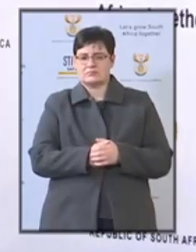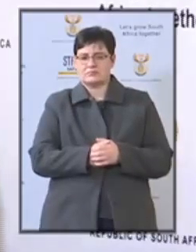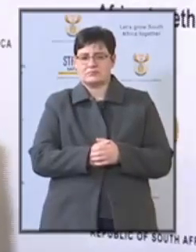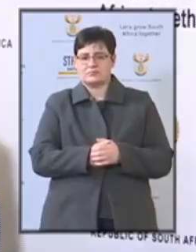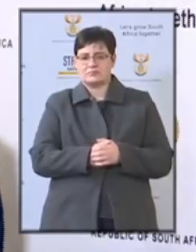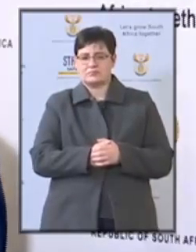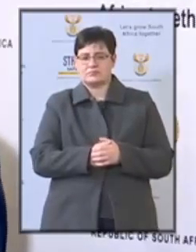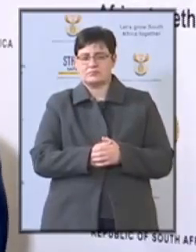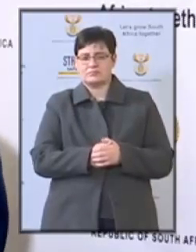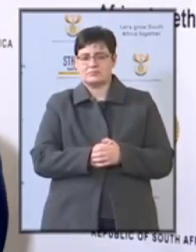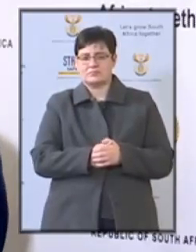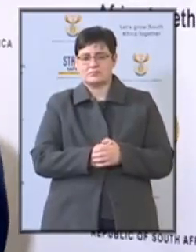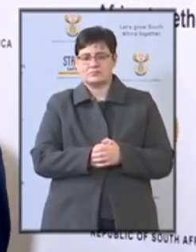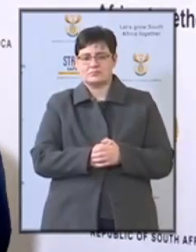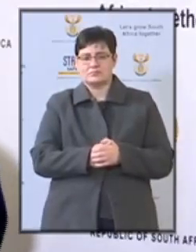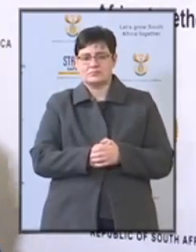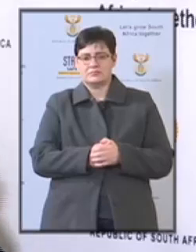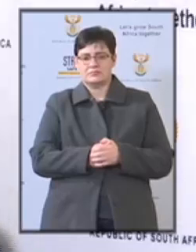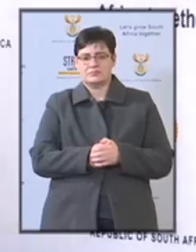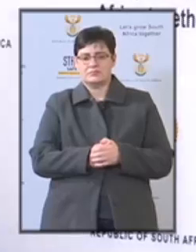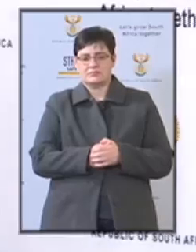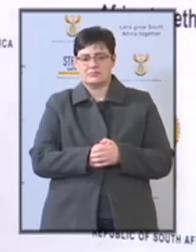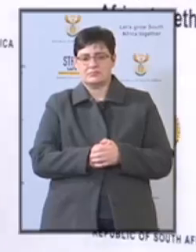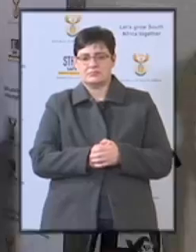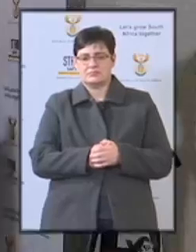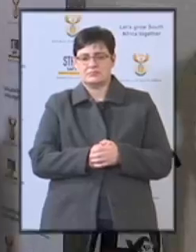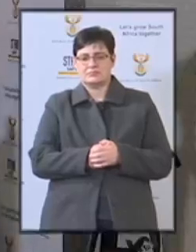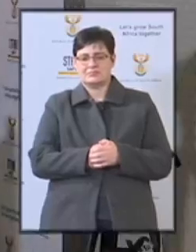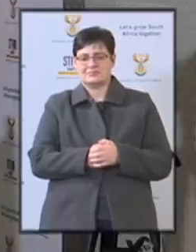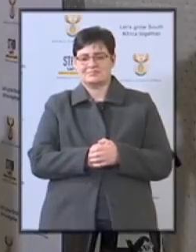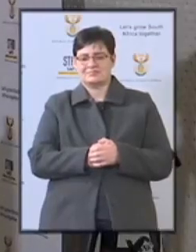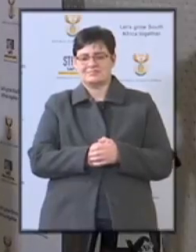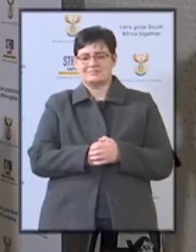questions, Minister. Thank you.